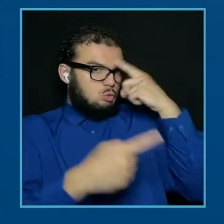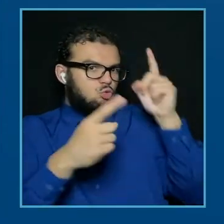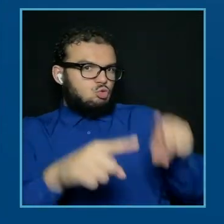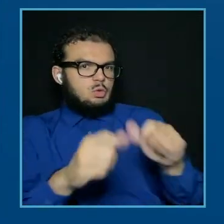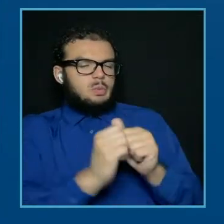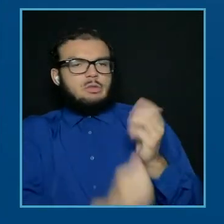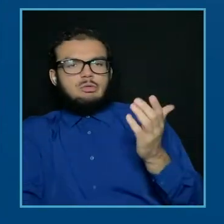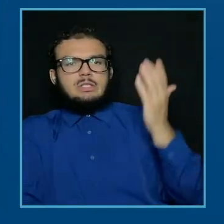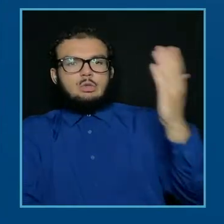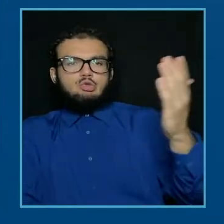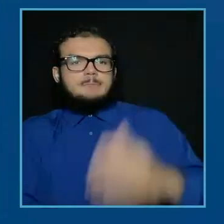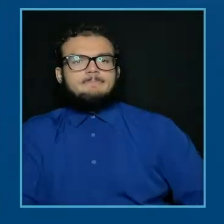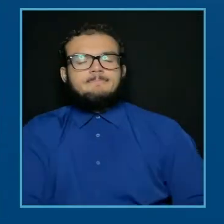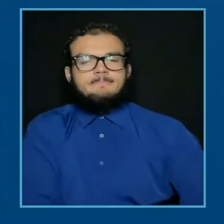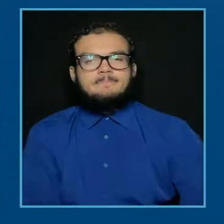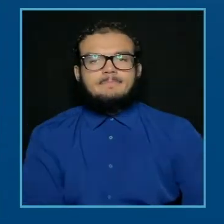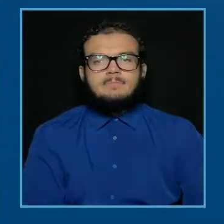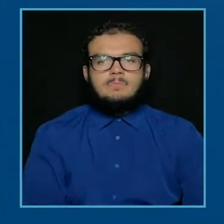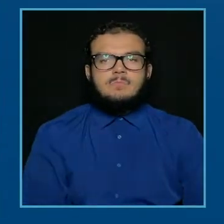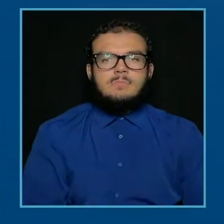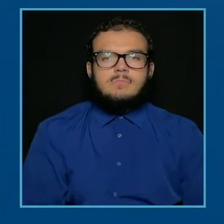resolution.